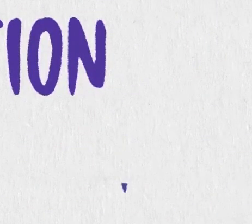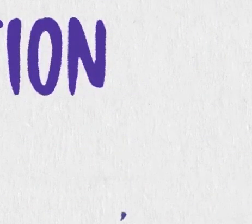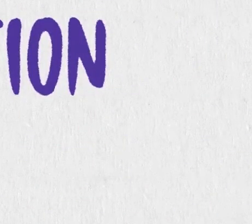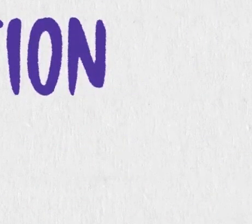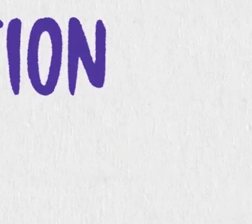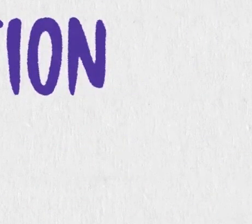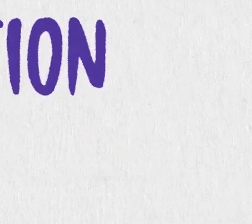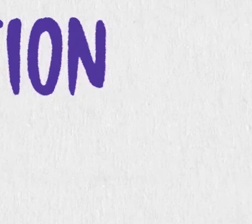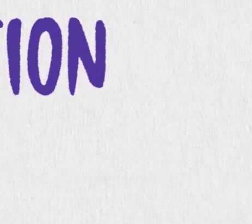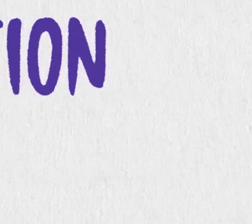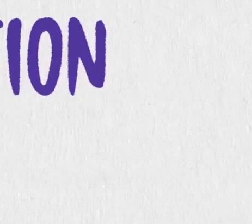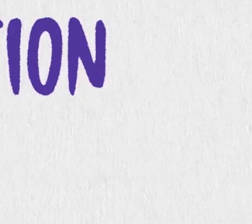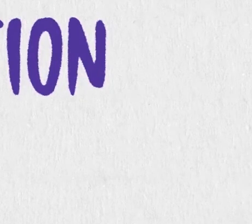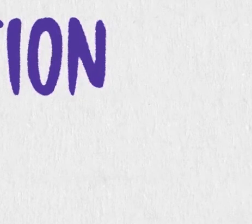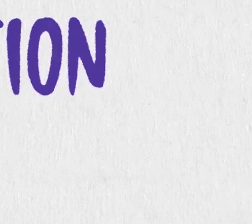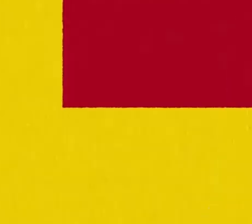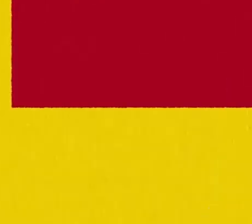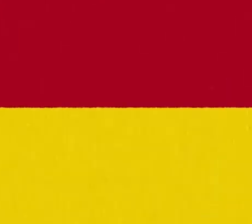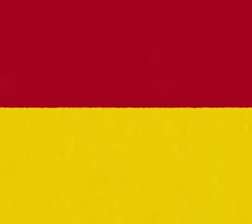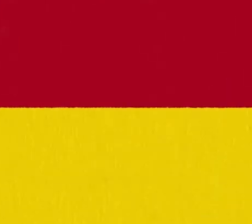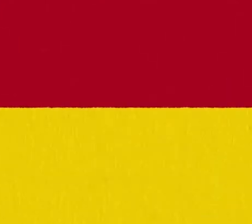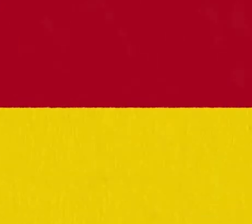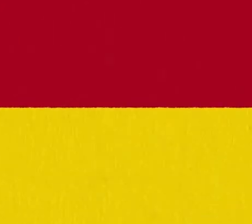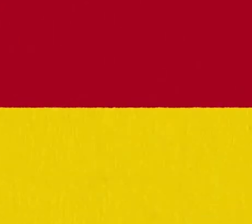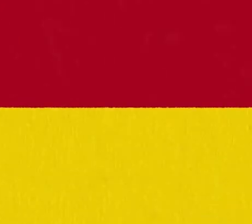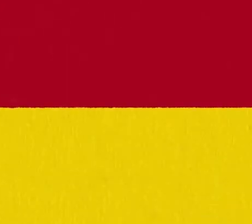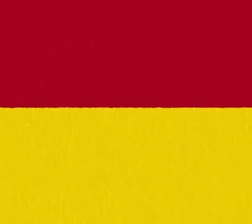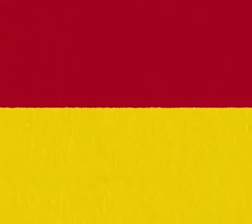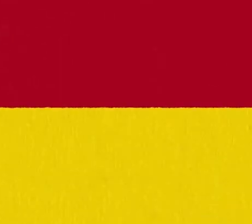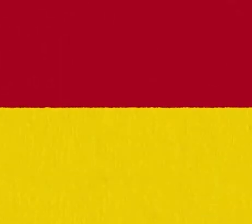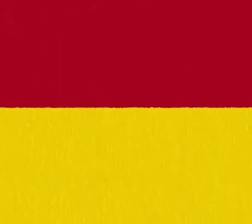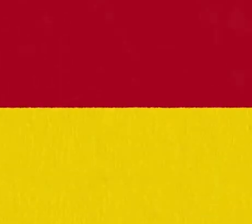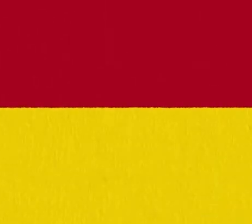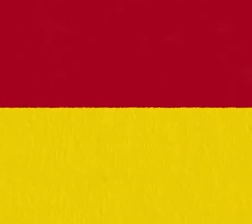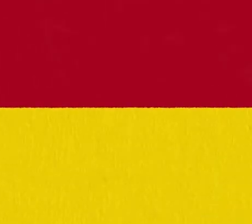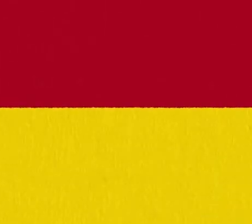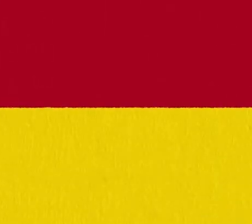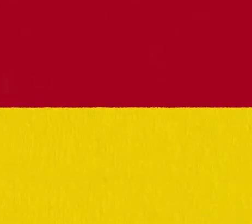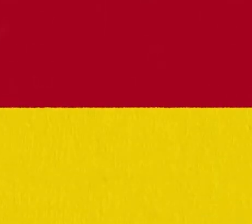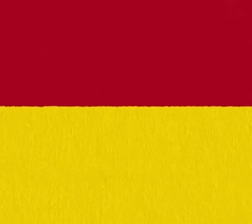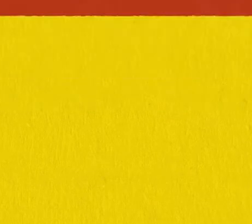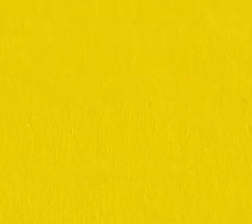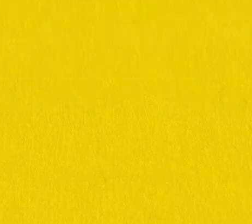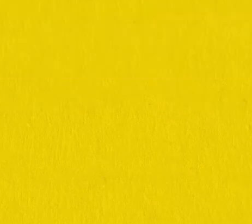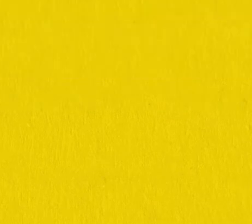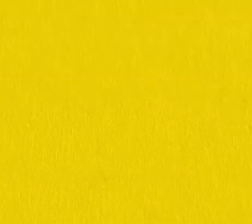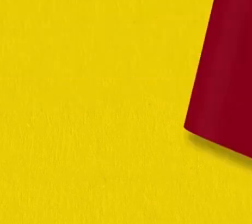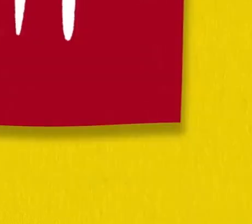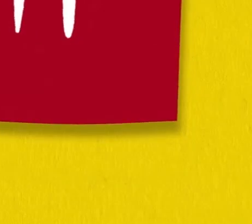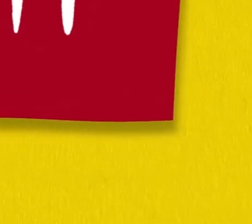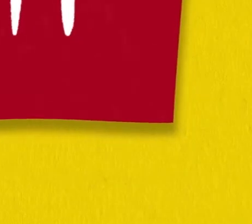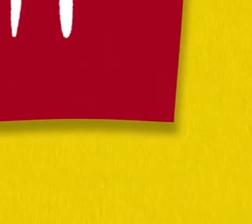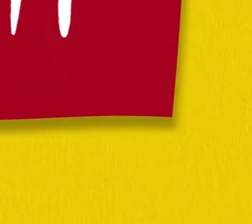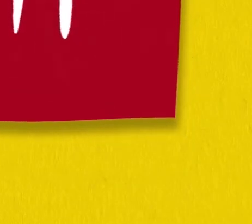Your support is critical to this work. A donation to Imagine Black helps us maintain our capacity to affect change in